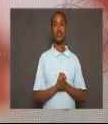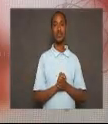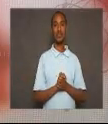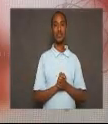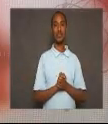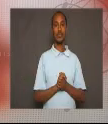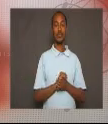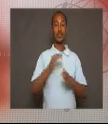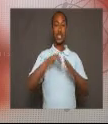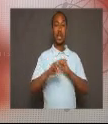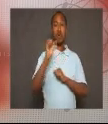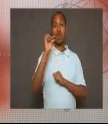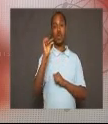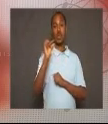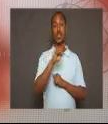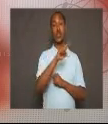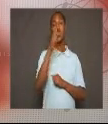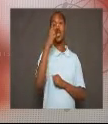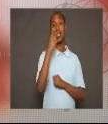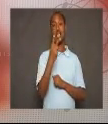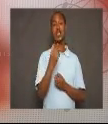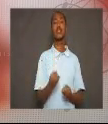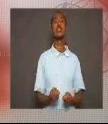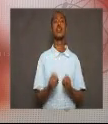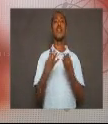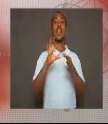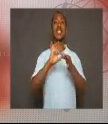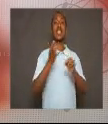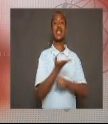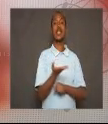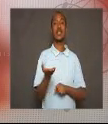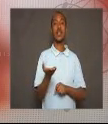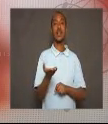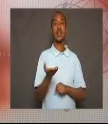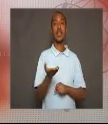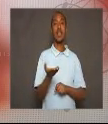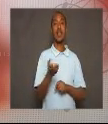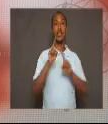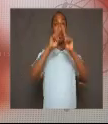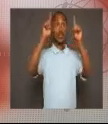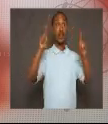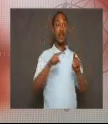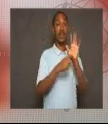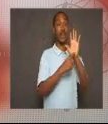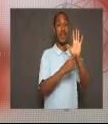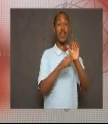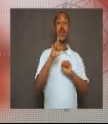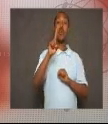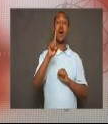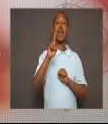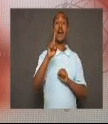In a moment, you will see several sentences appear on the screen, one at a